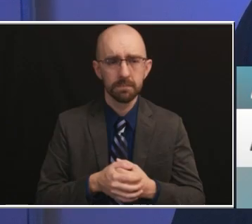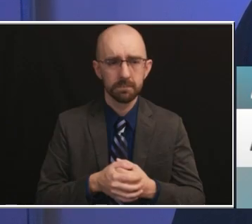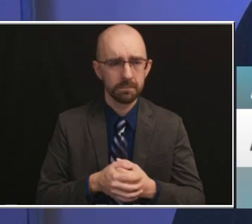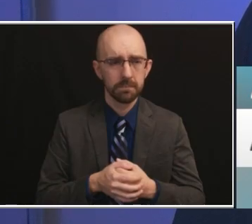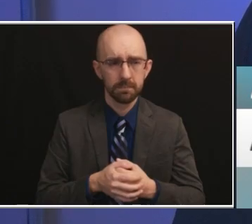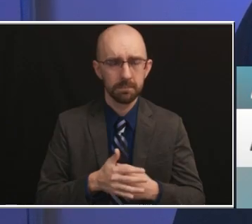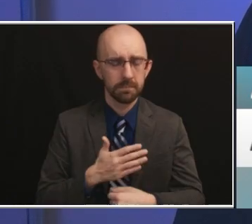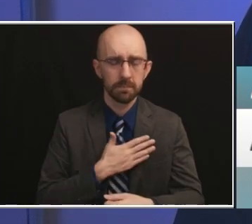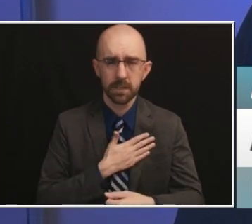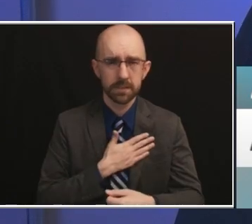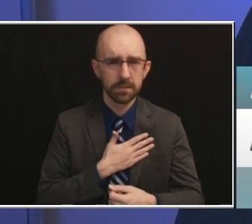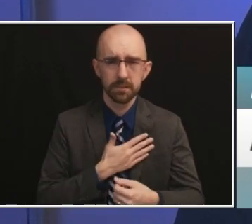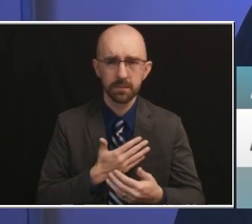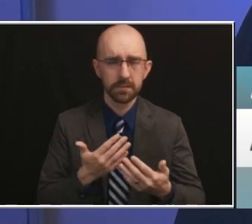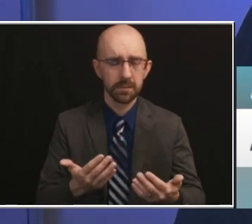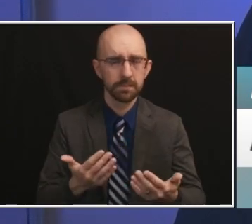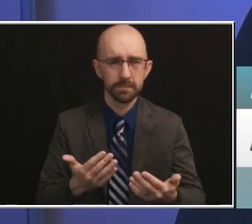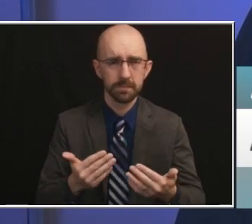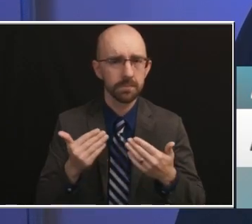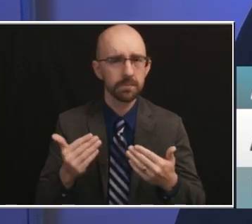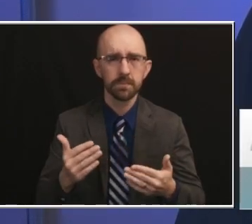please go ahead and get help.